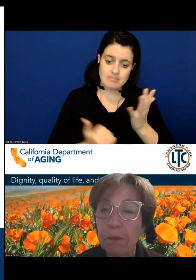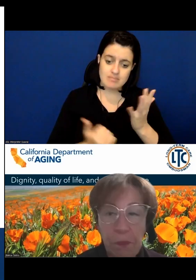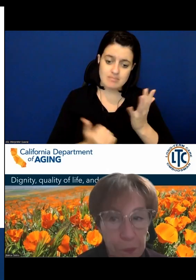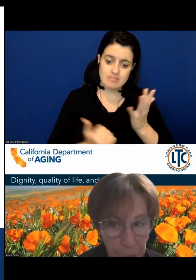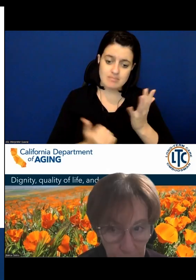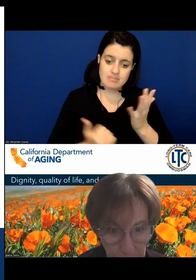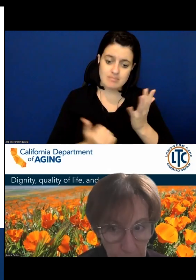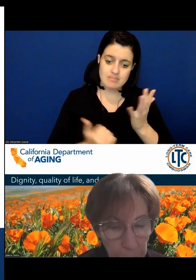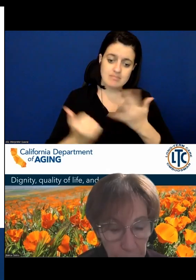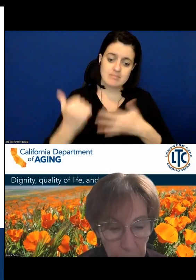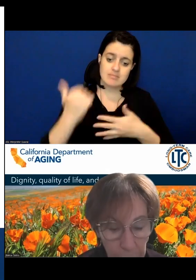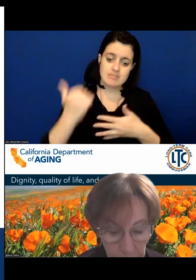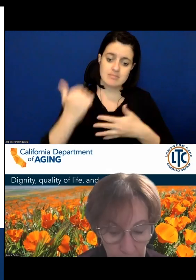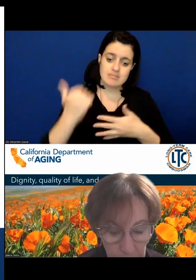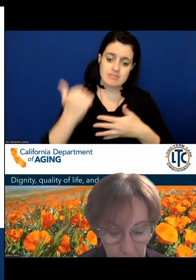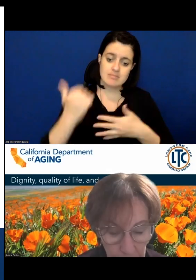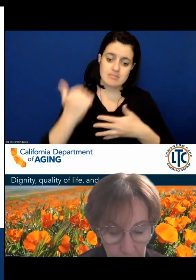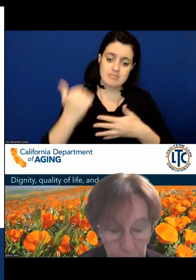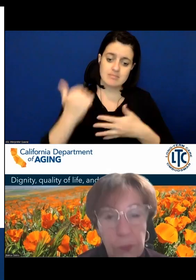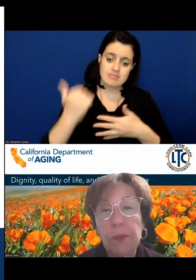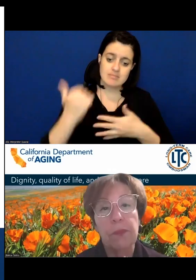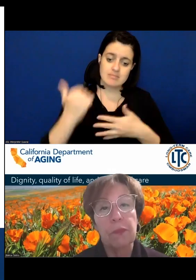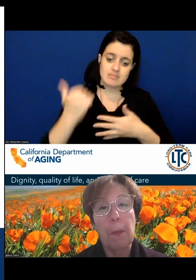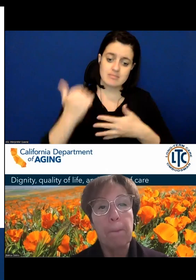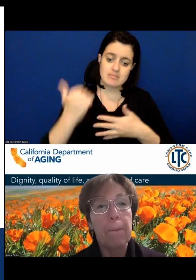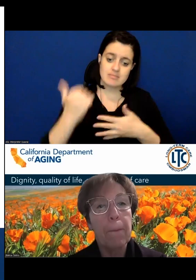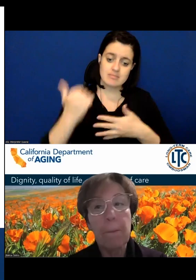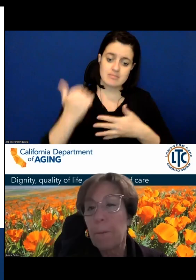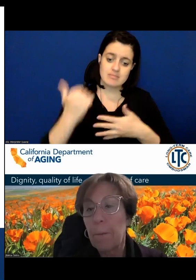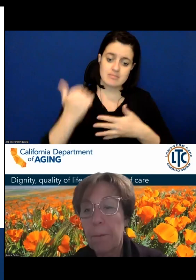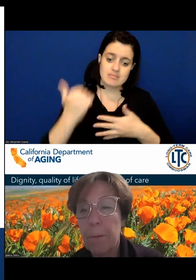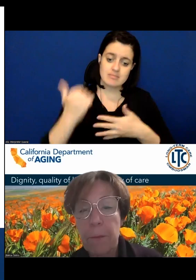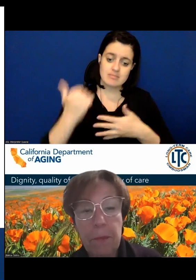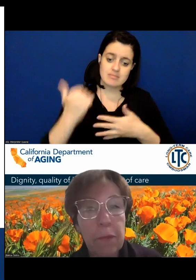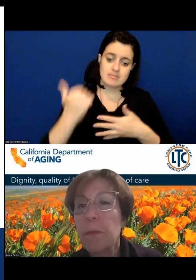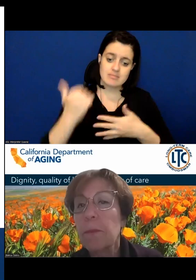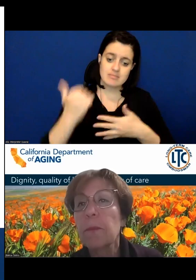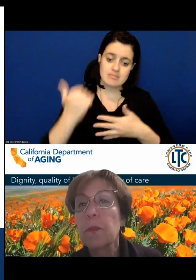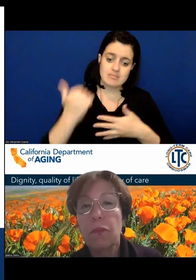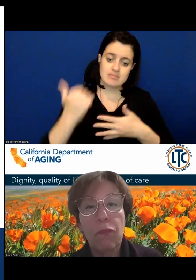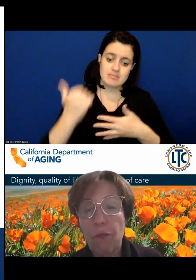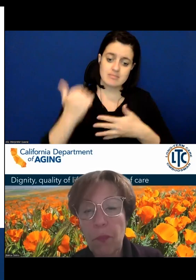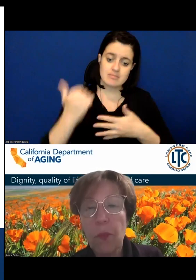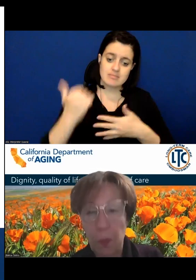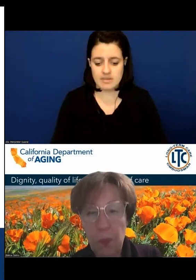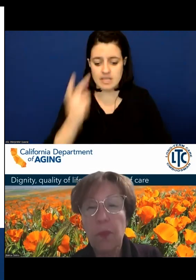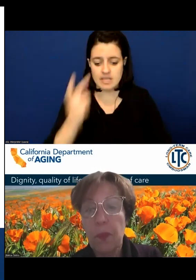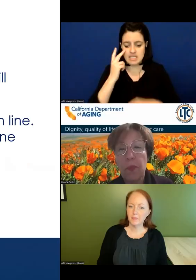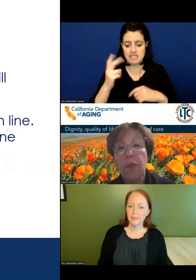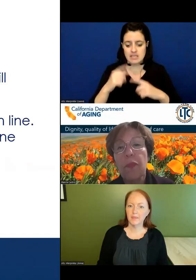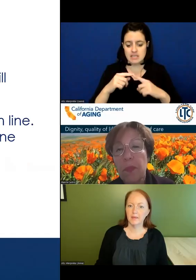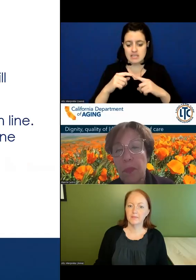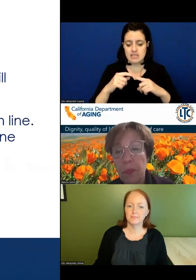question. Thanks, Blanca. It looks like we have two other committee members with their hands up, so we'll go to Howard and